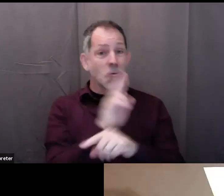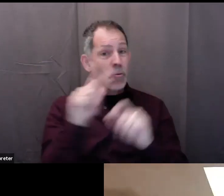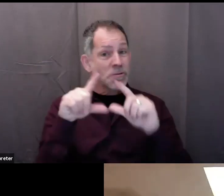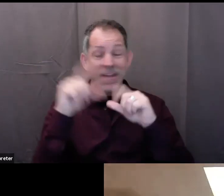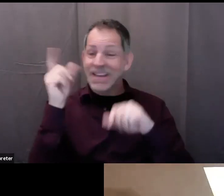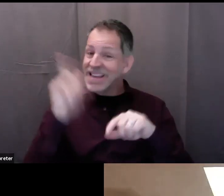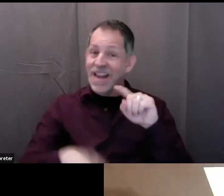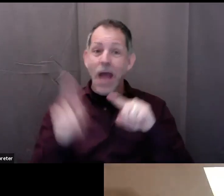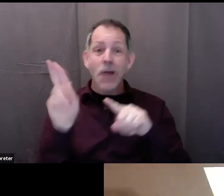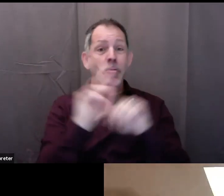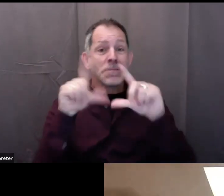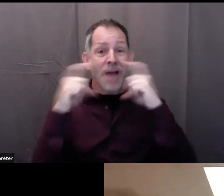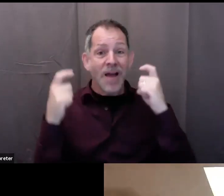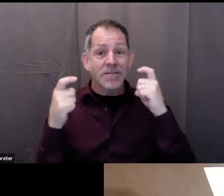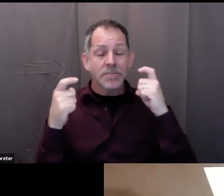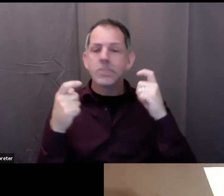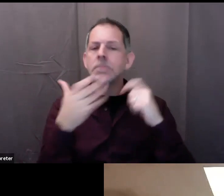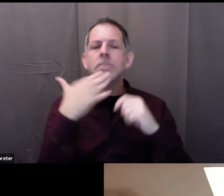on that front.